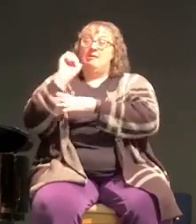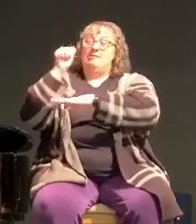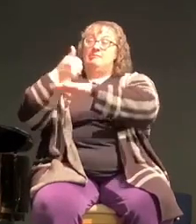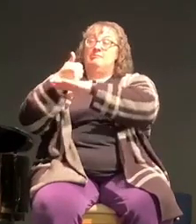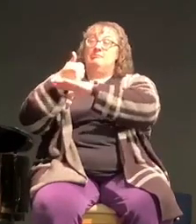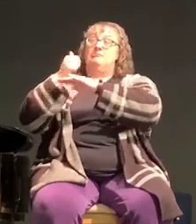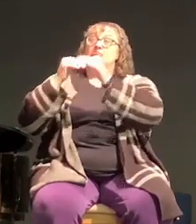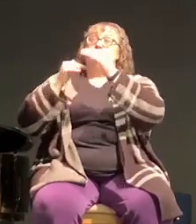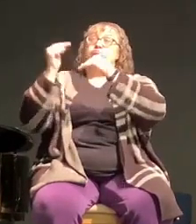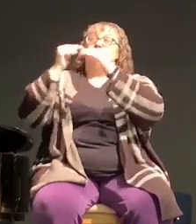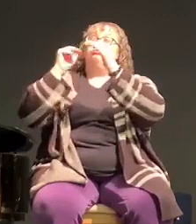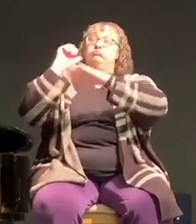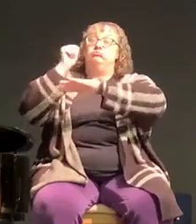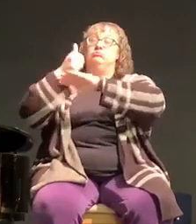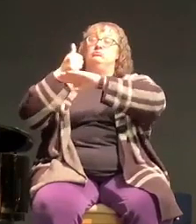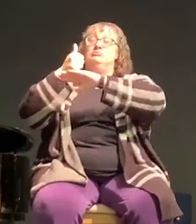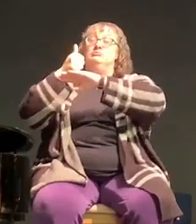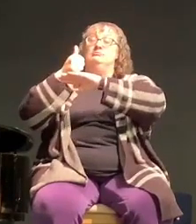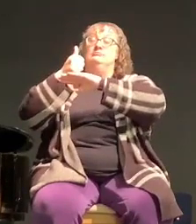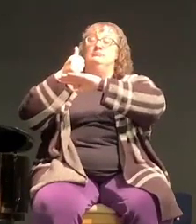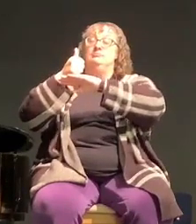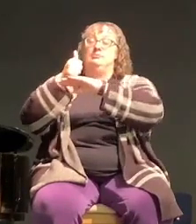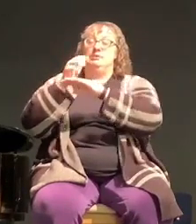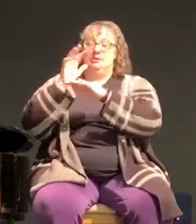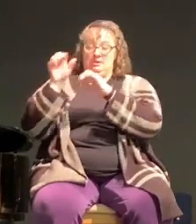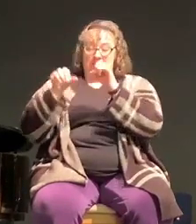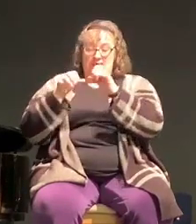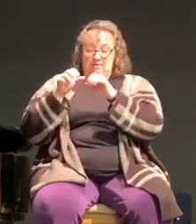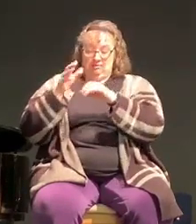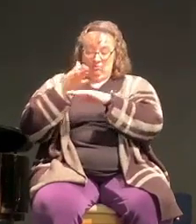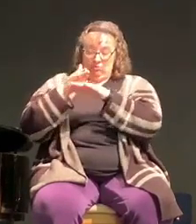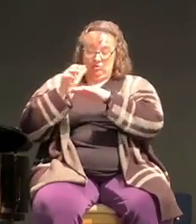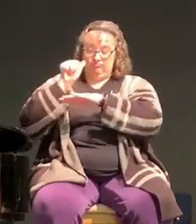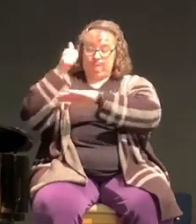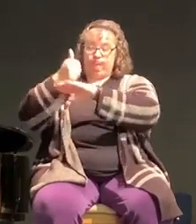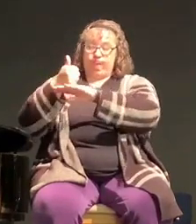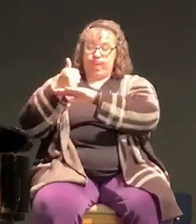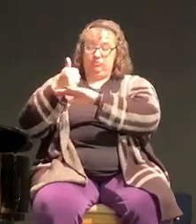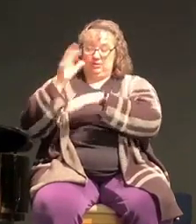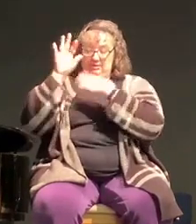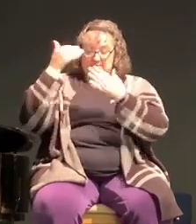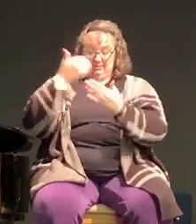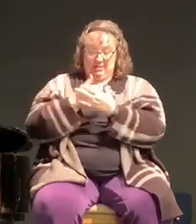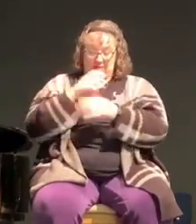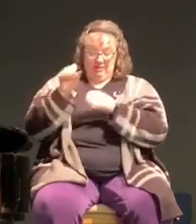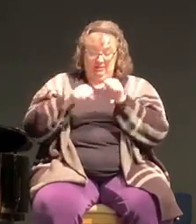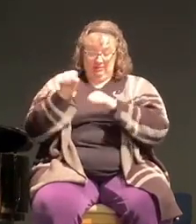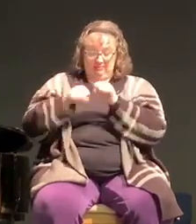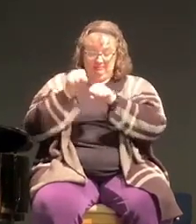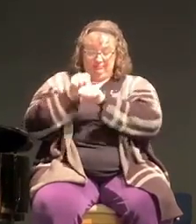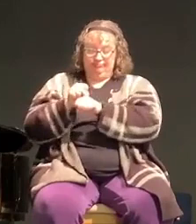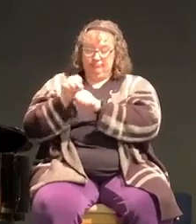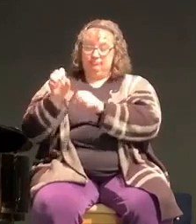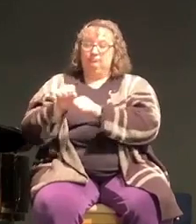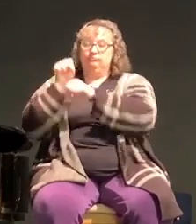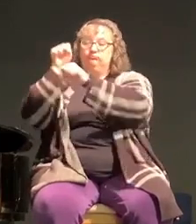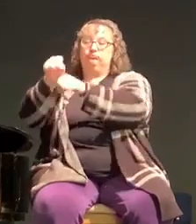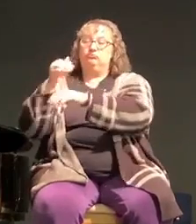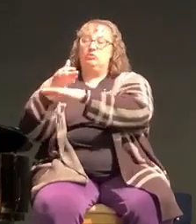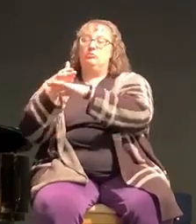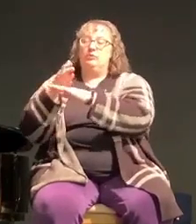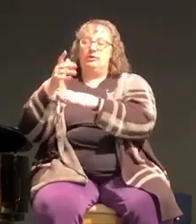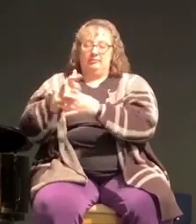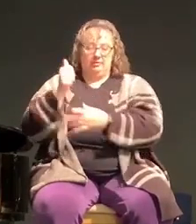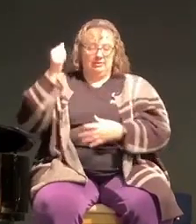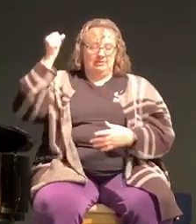there and arranged the wood on it. He bound his son Isaac and laid him on the altar on top of the wood. Then he reached out his